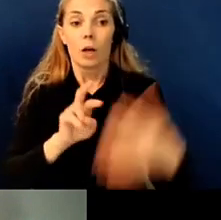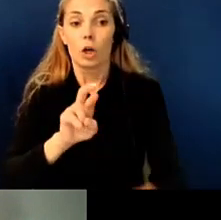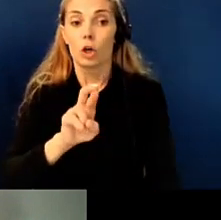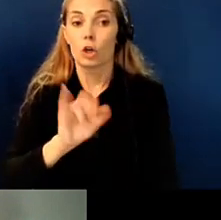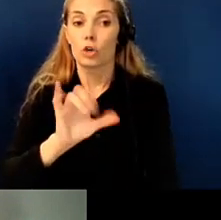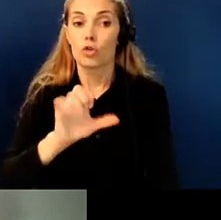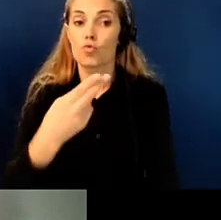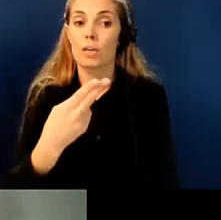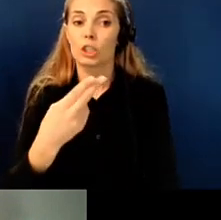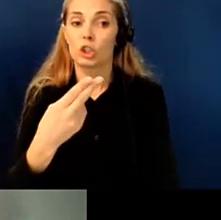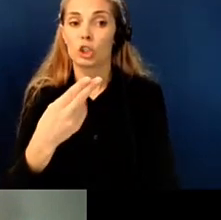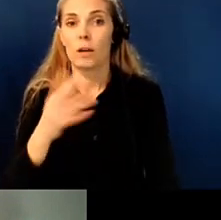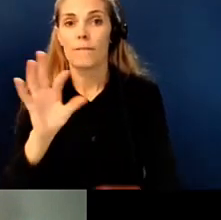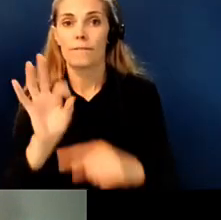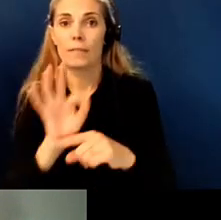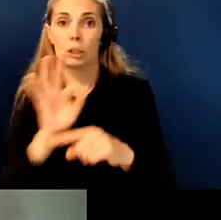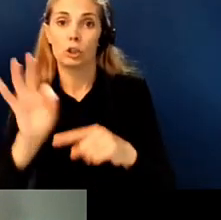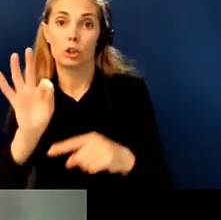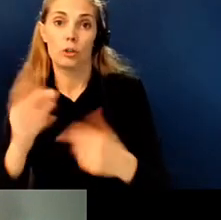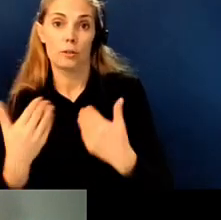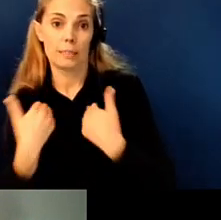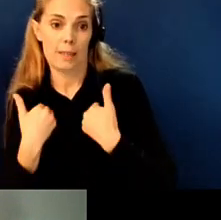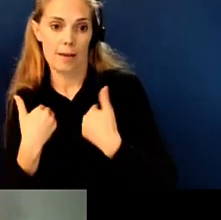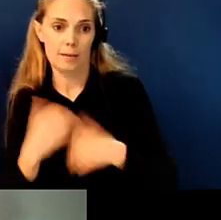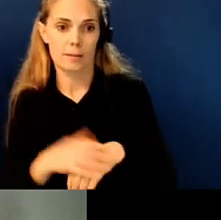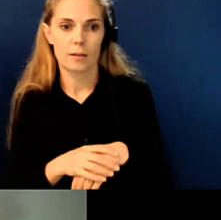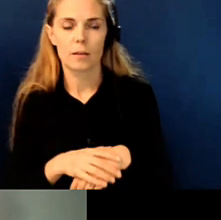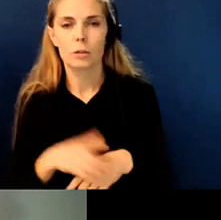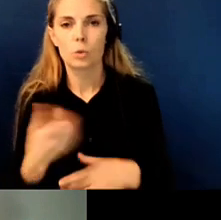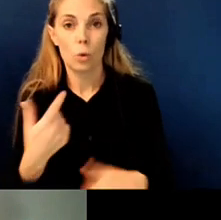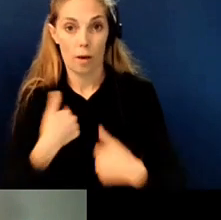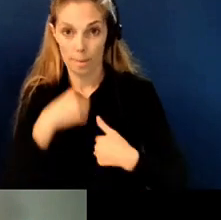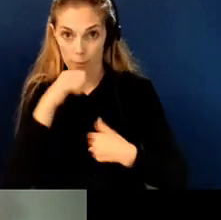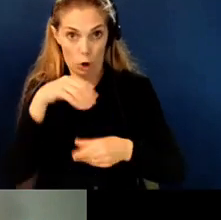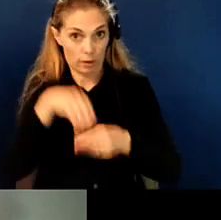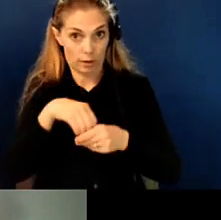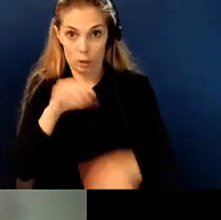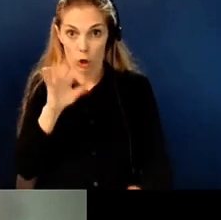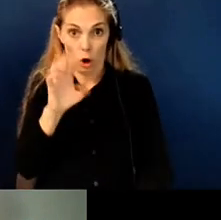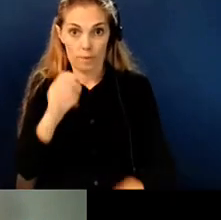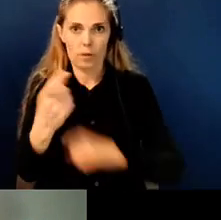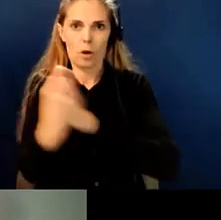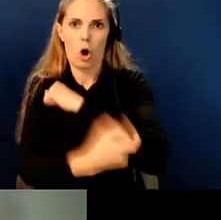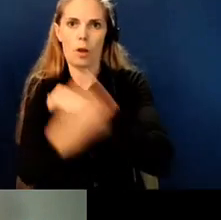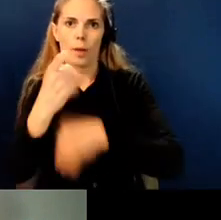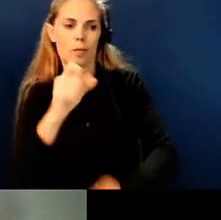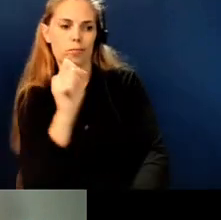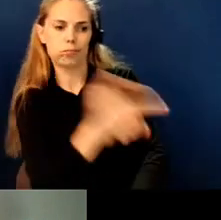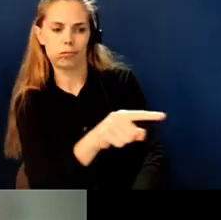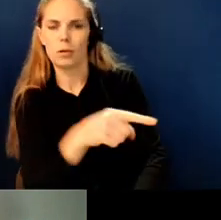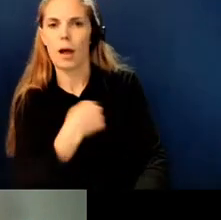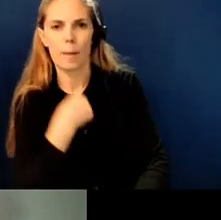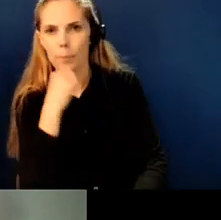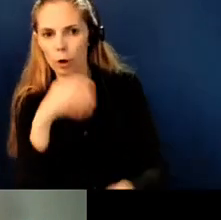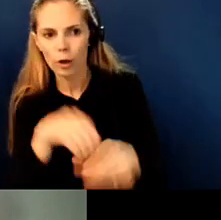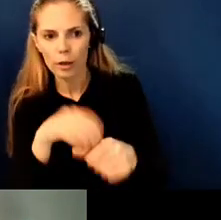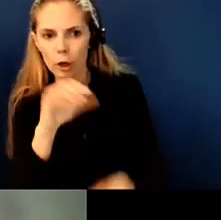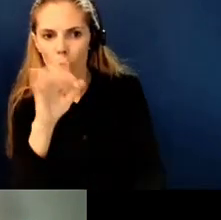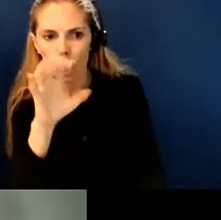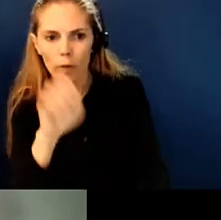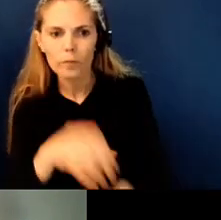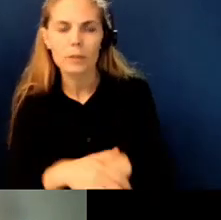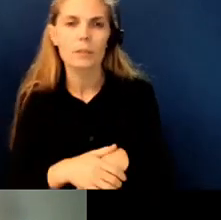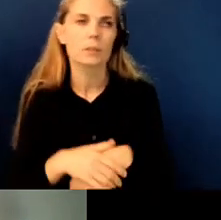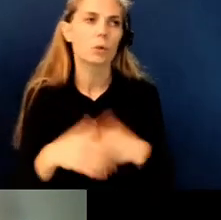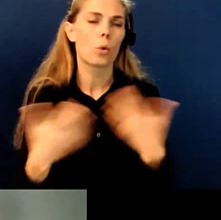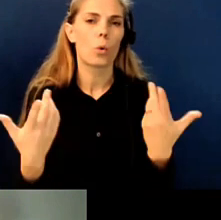but it includes those out-of-office autoresponders, automated appointment reminders, message templates, all sorts of things. The other